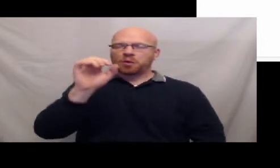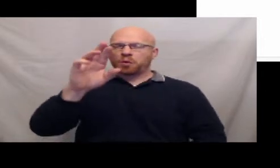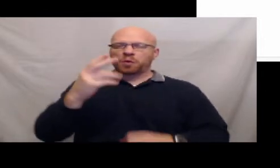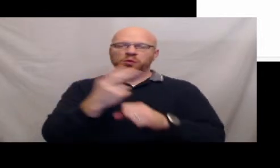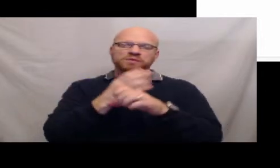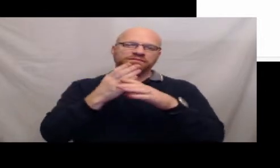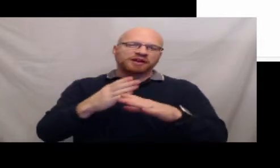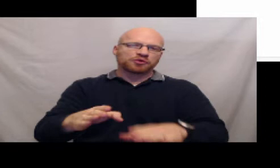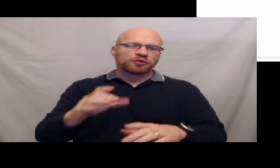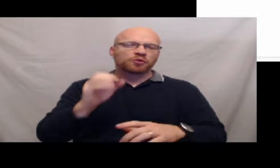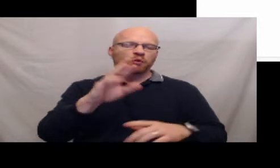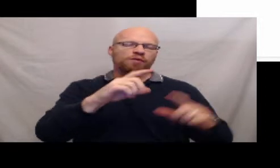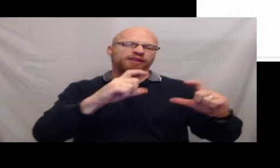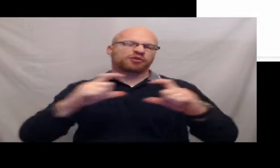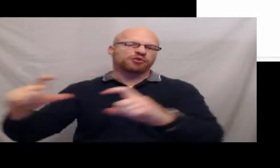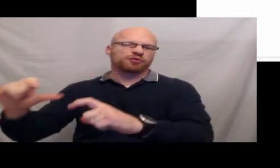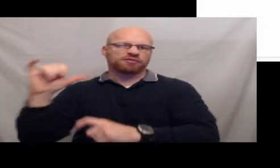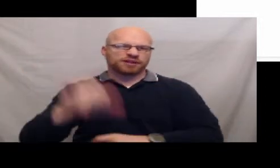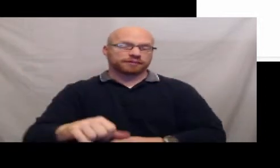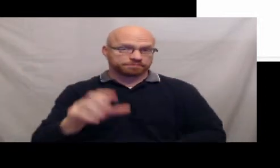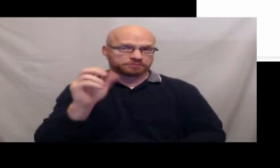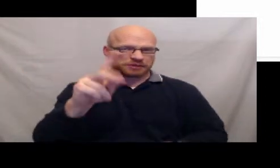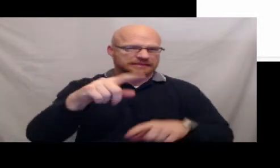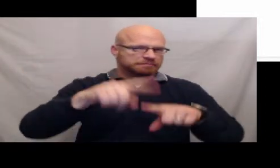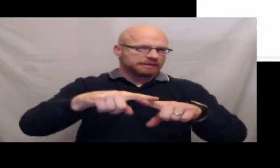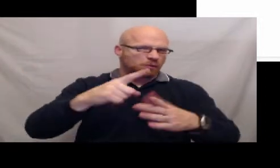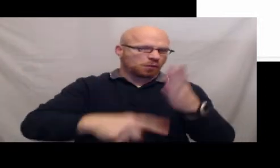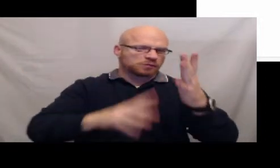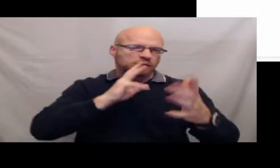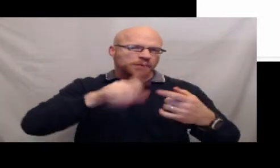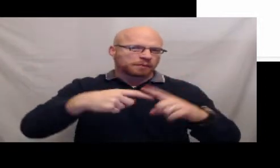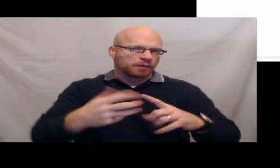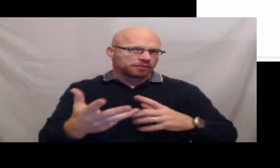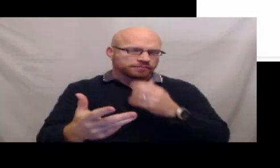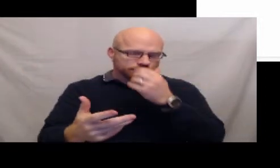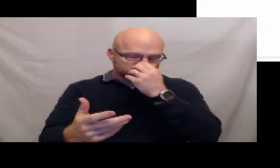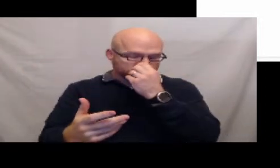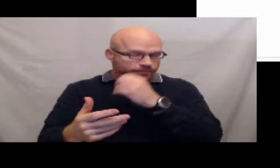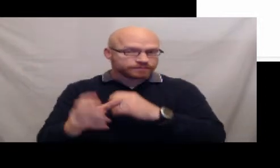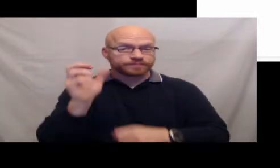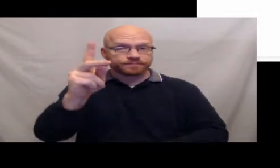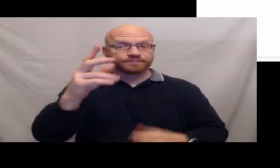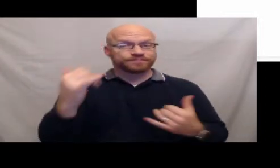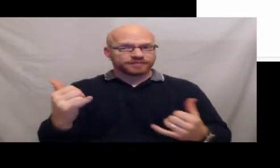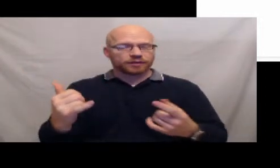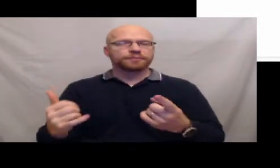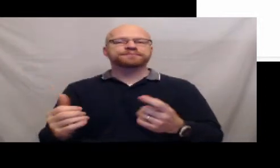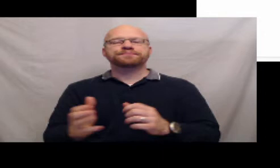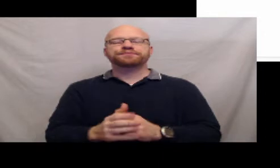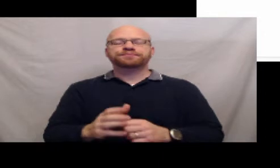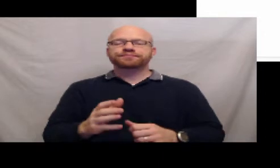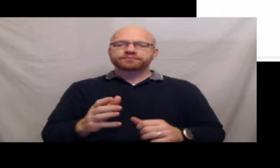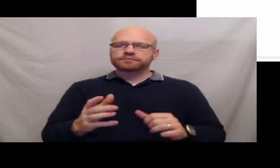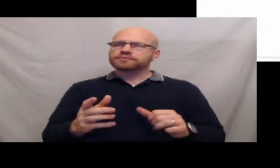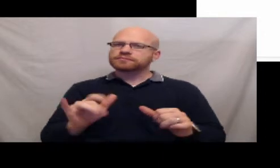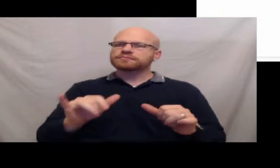will fingerspell it or divide or say the parentheses symbols because factoring can mean different things.